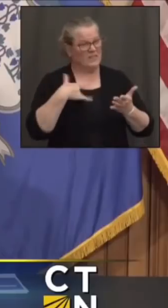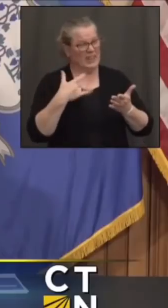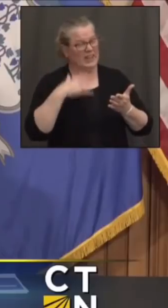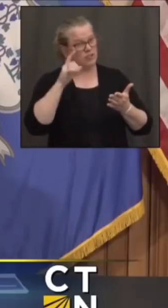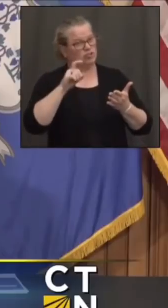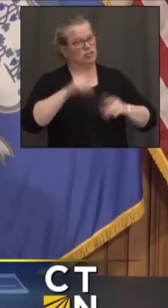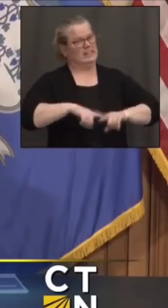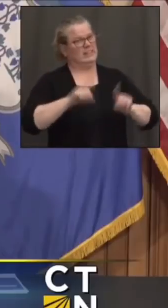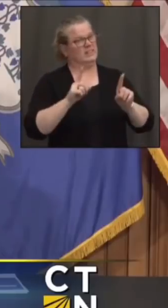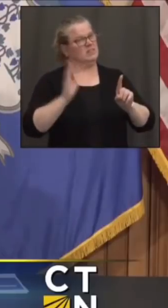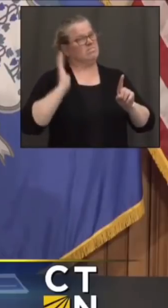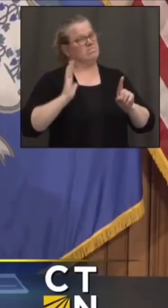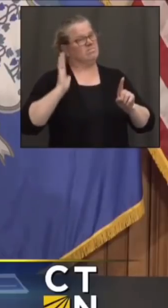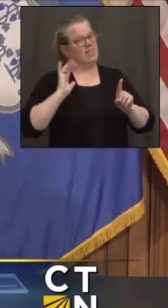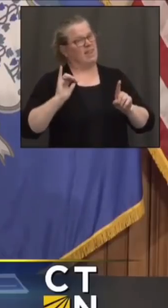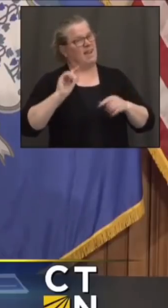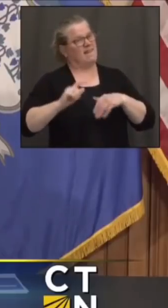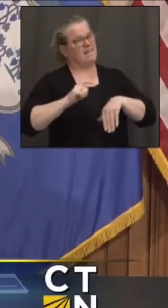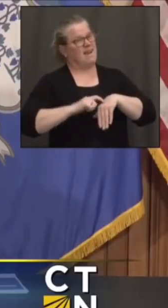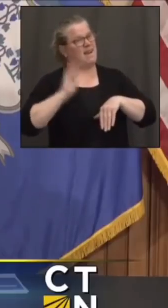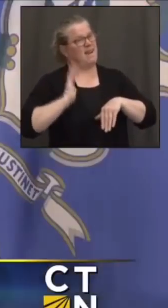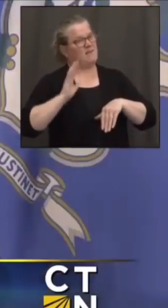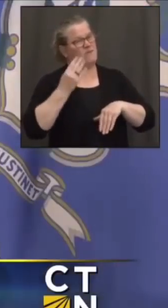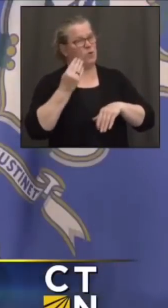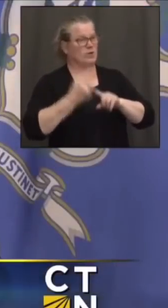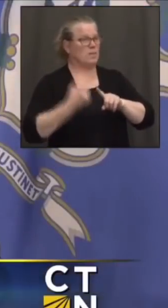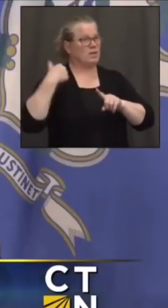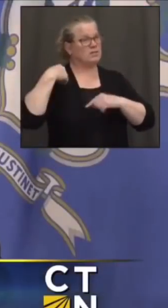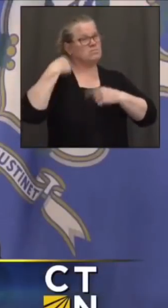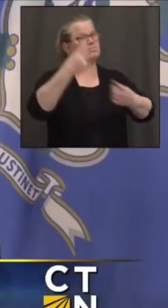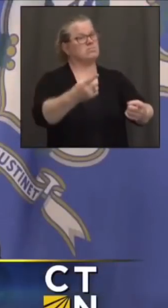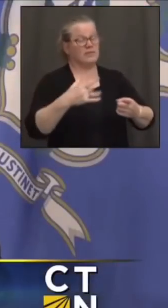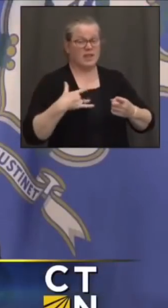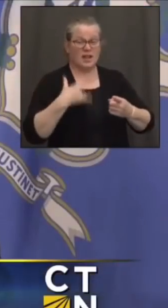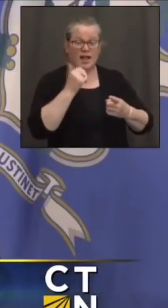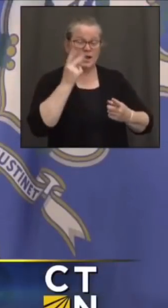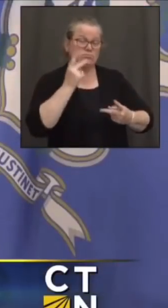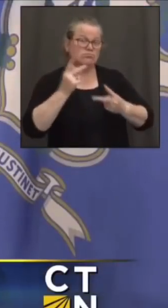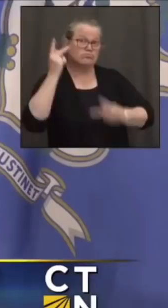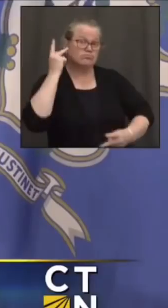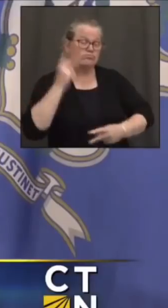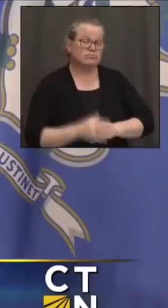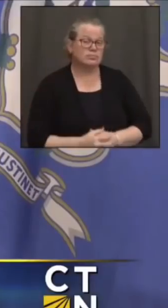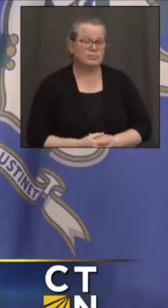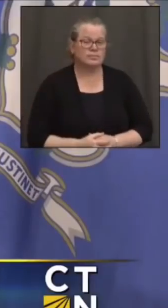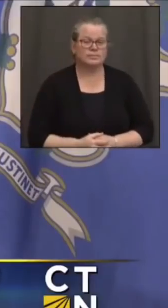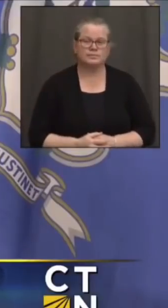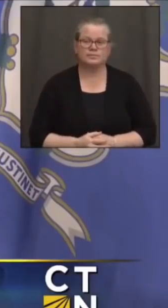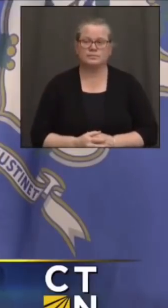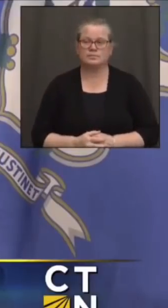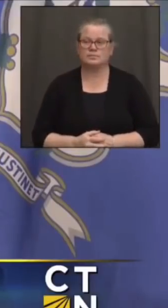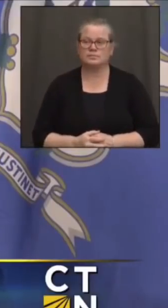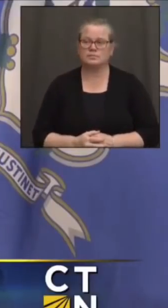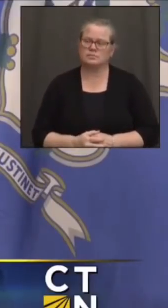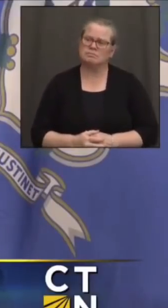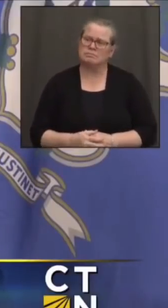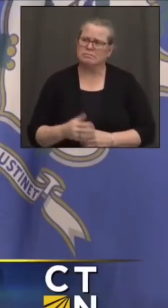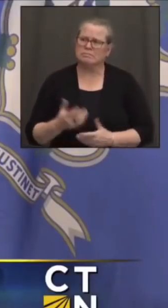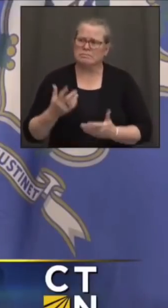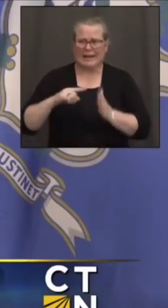this point? Oh, I think we didn't know a lot early on, as we've discussed